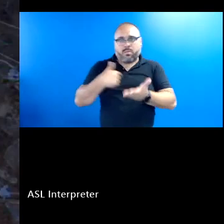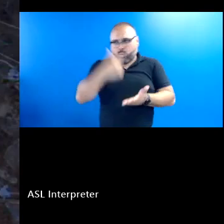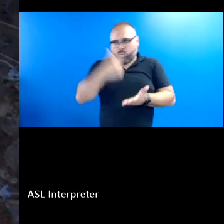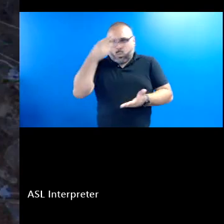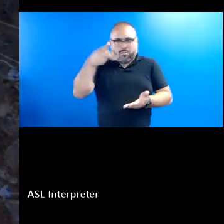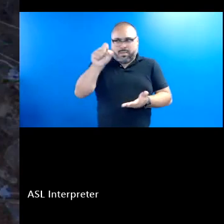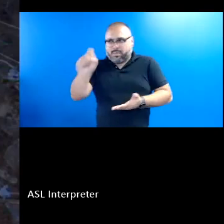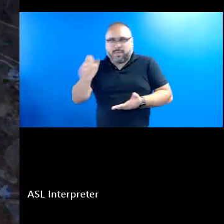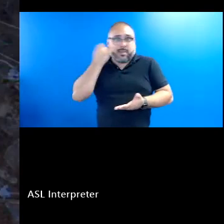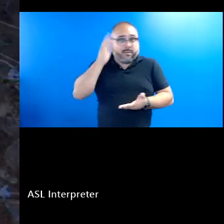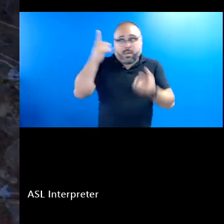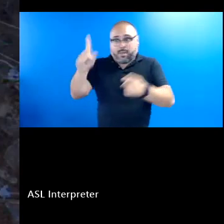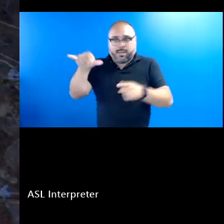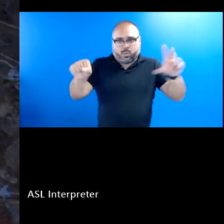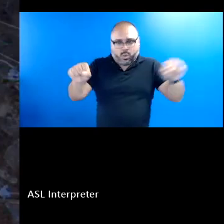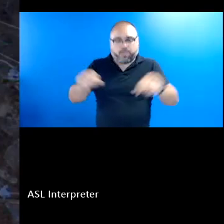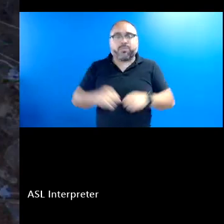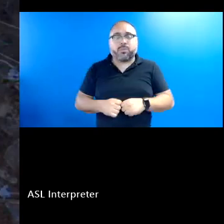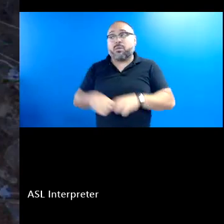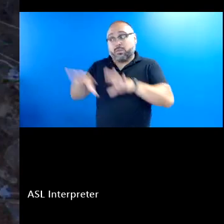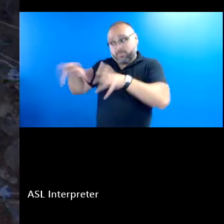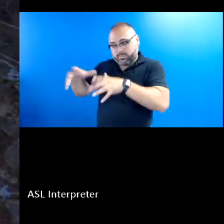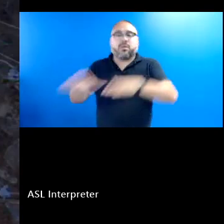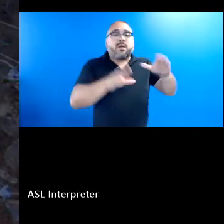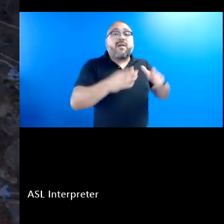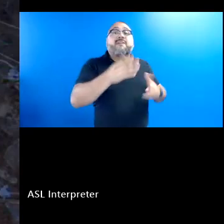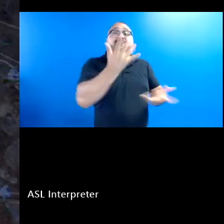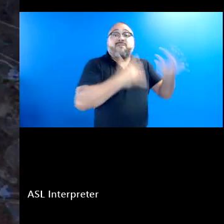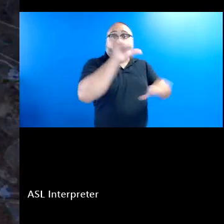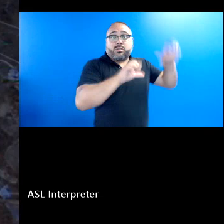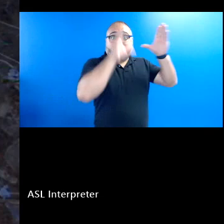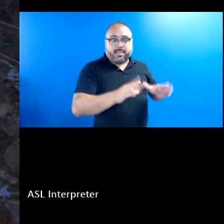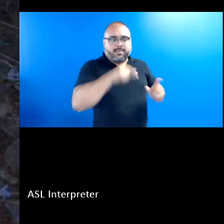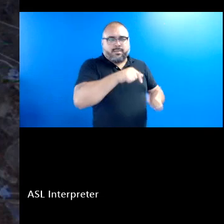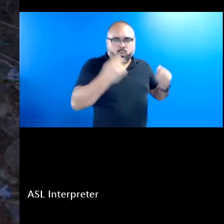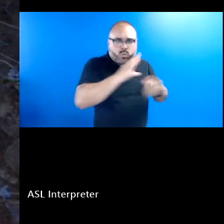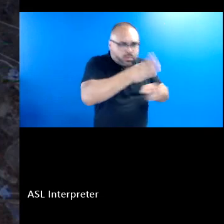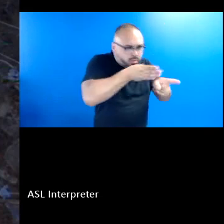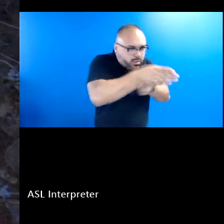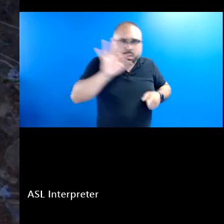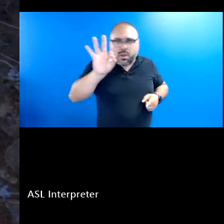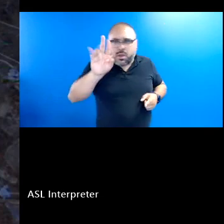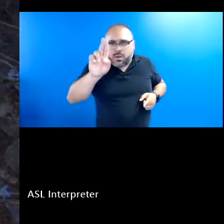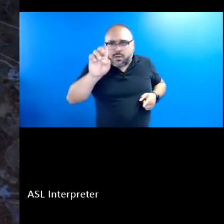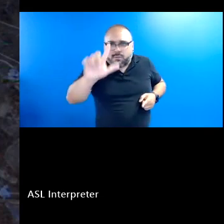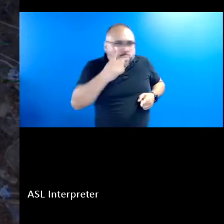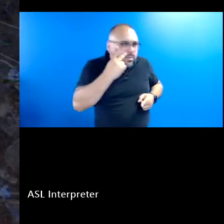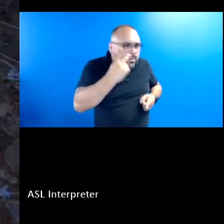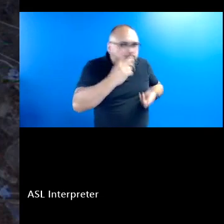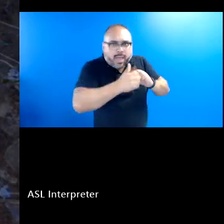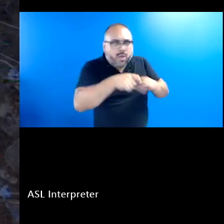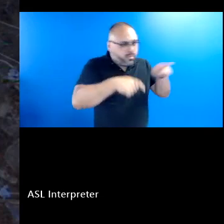team of fire scientists that help analyze the state of the fuels and forecast those fuels going forward as well and how they interplay with